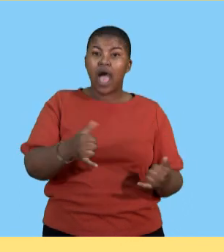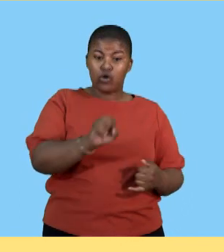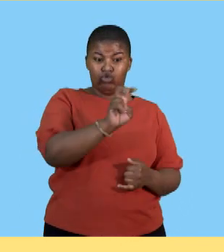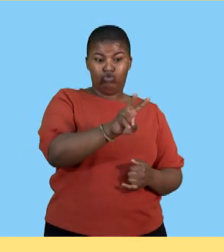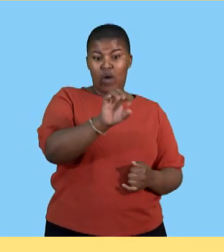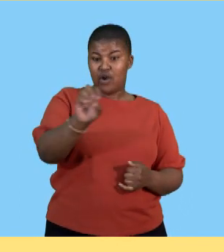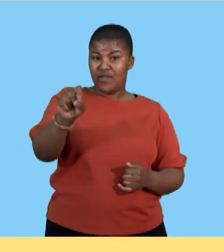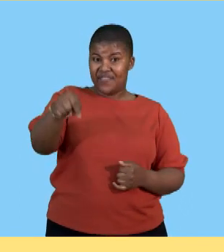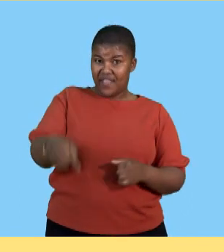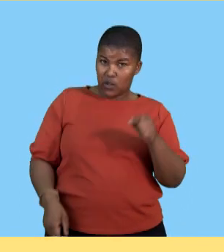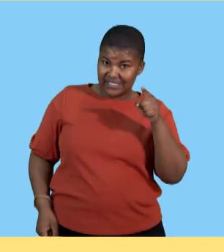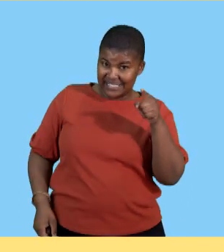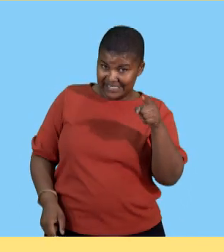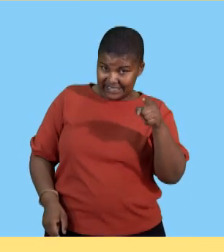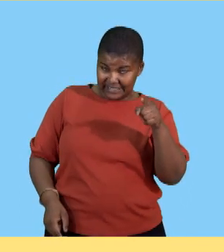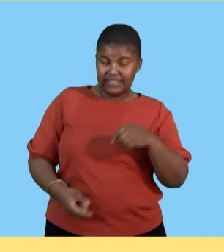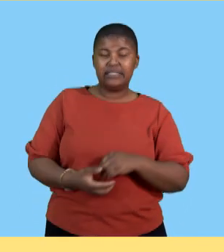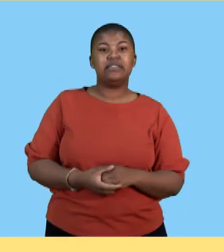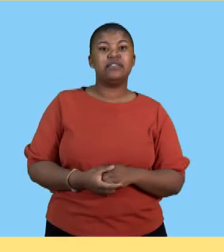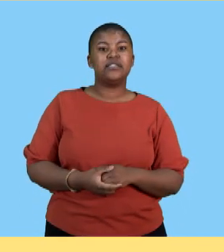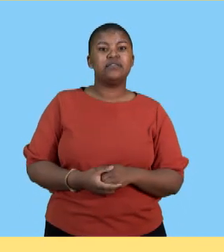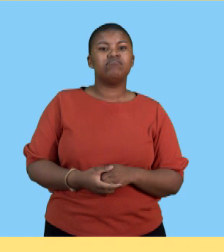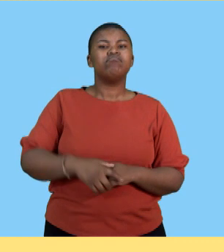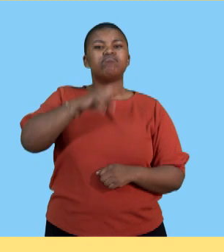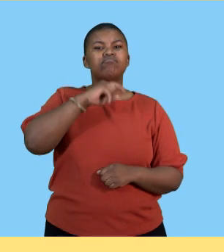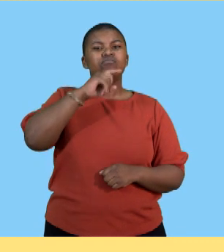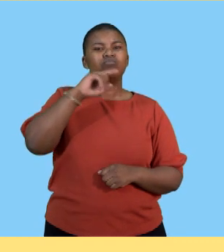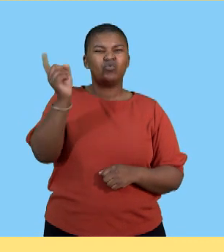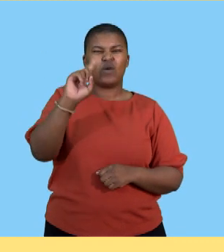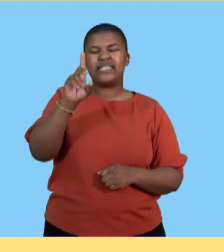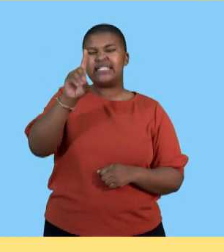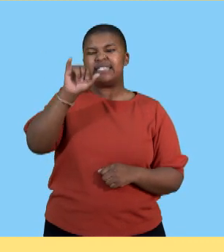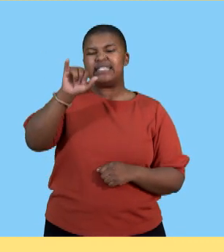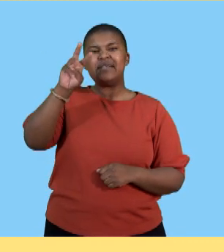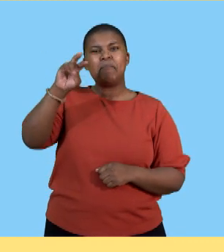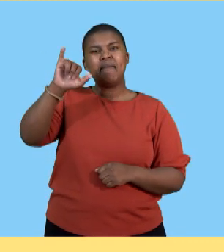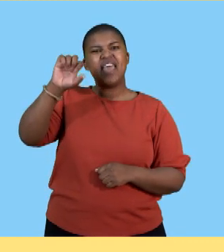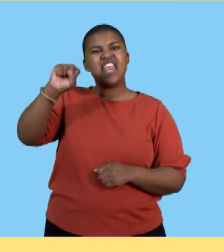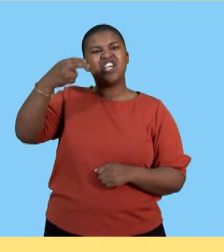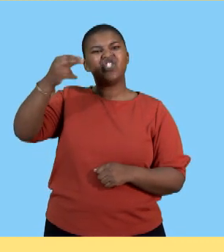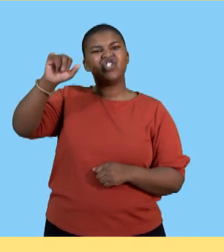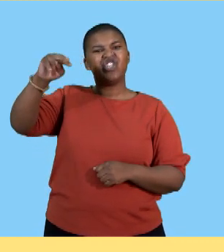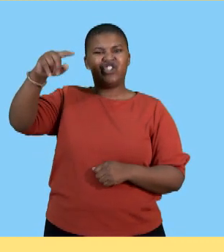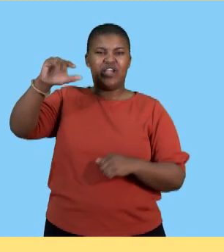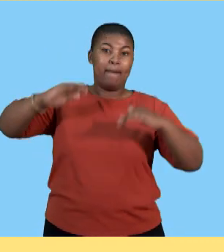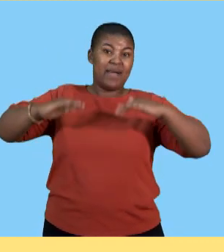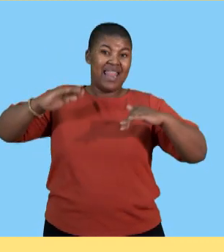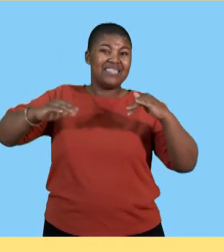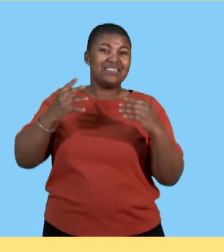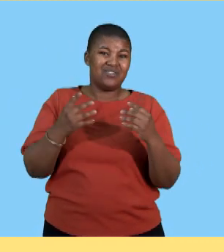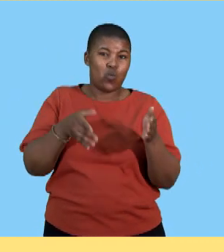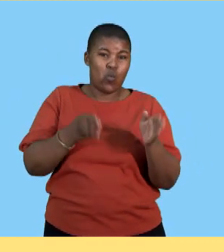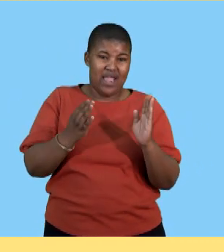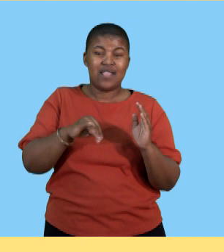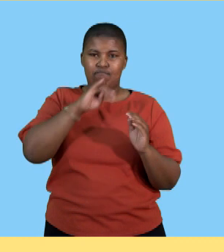our 200,000. We are using the diminishing balance method. Therefore, I must subtract accumulated